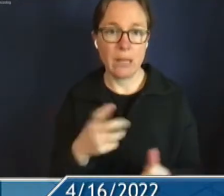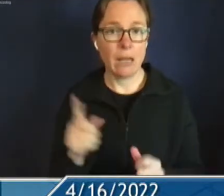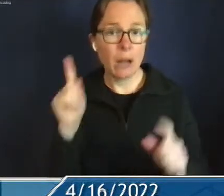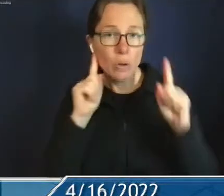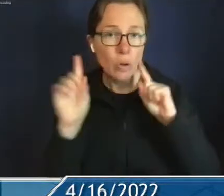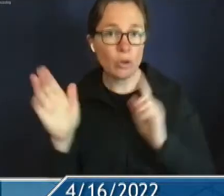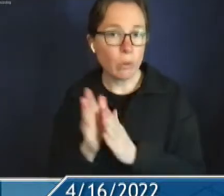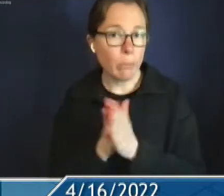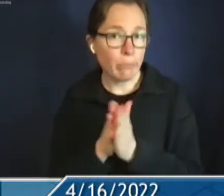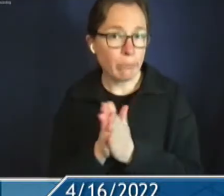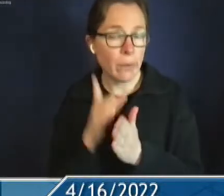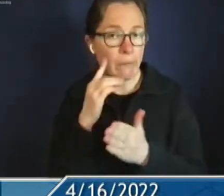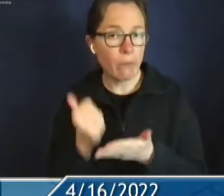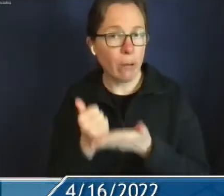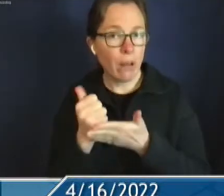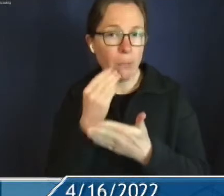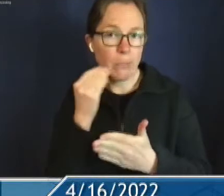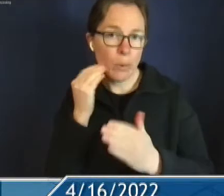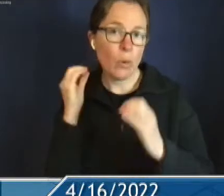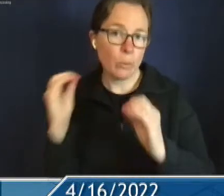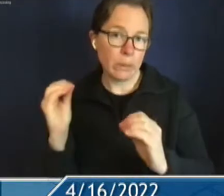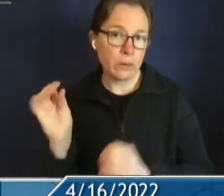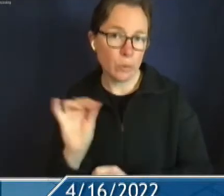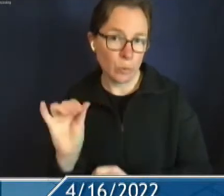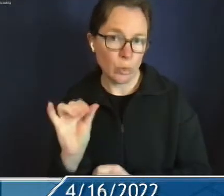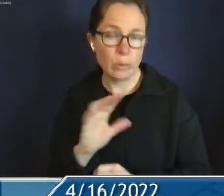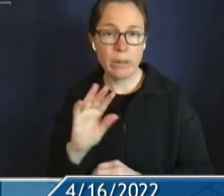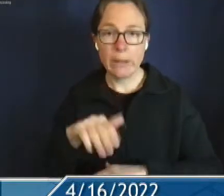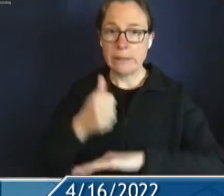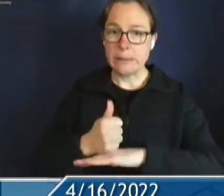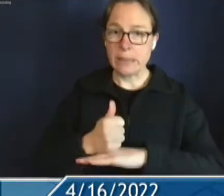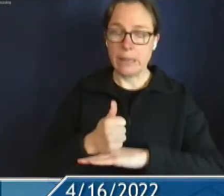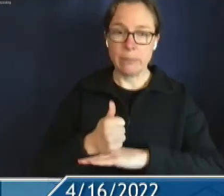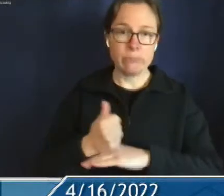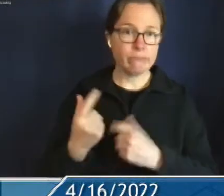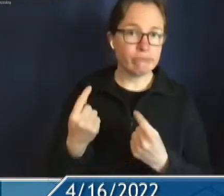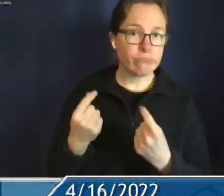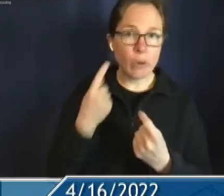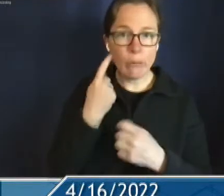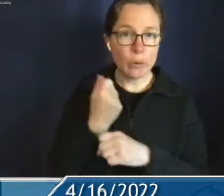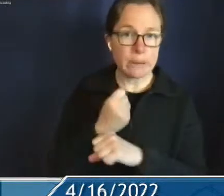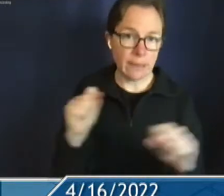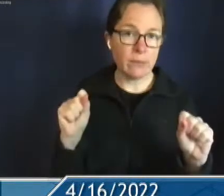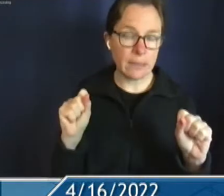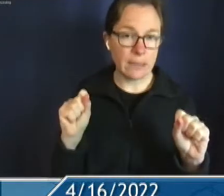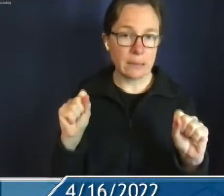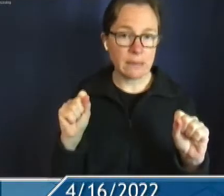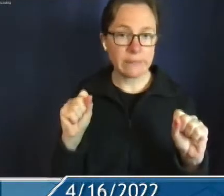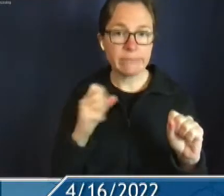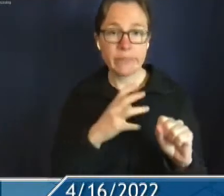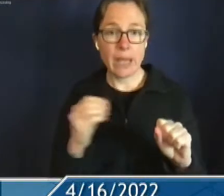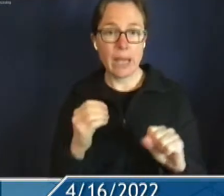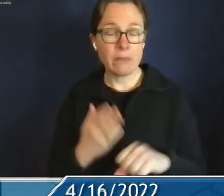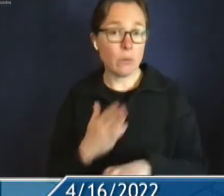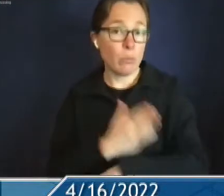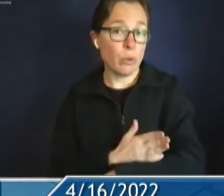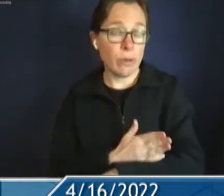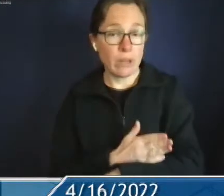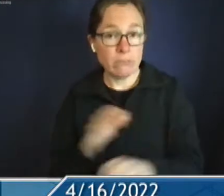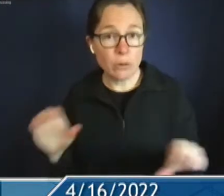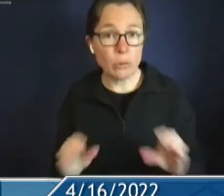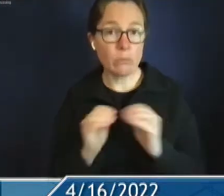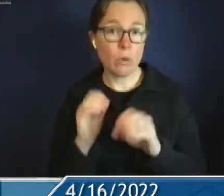around helping our homeless neighbors, as well as implementing next steps for community safety and advancing the work to ensure that